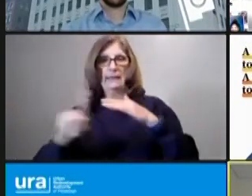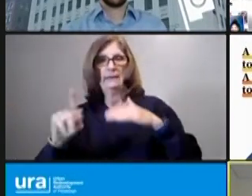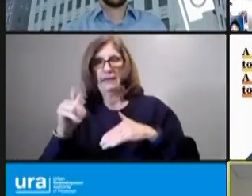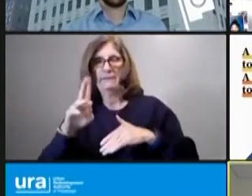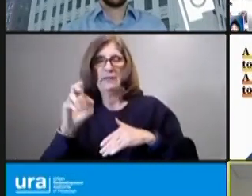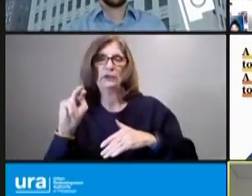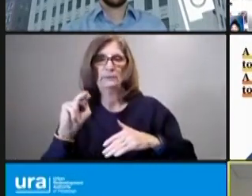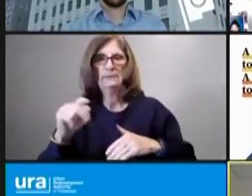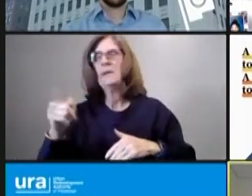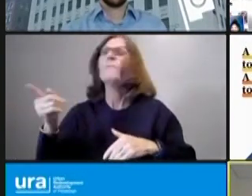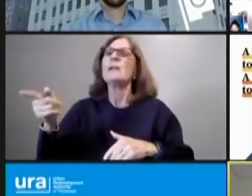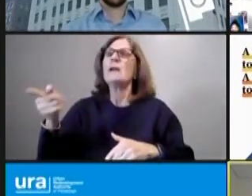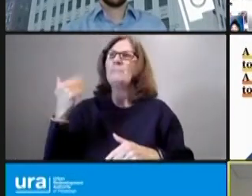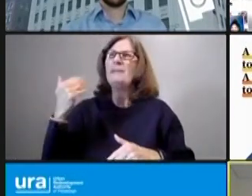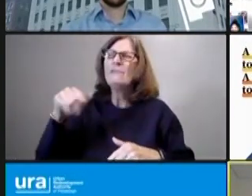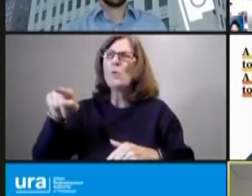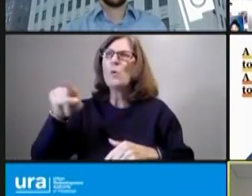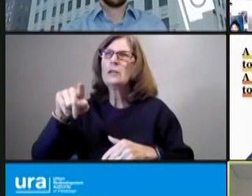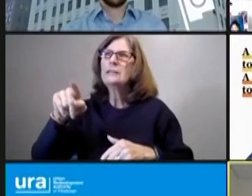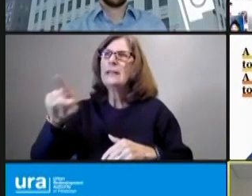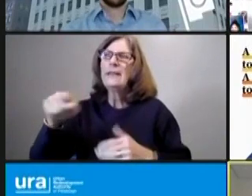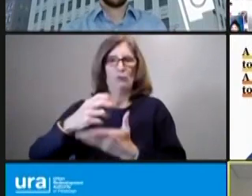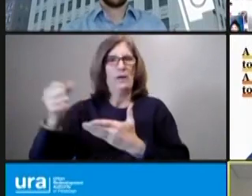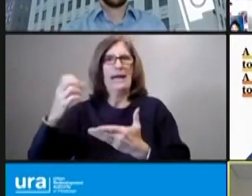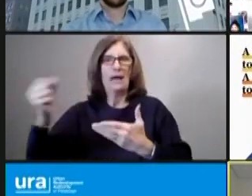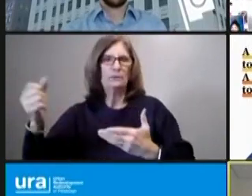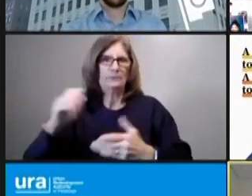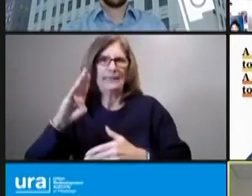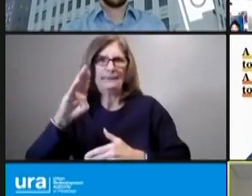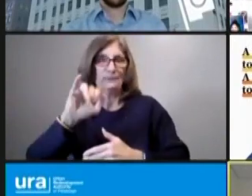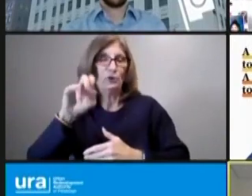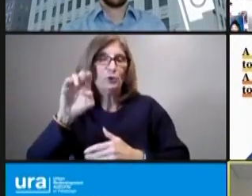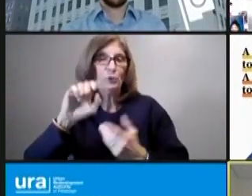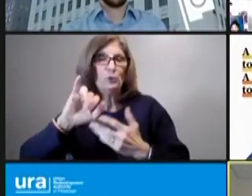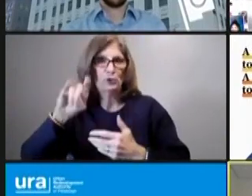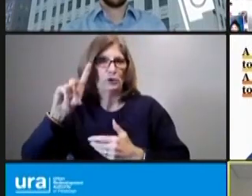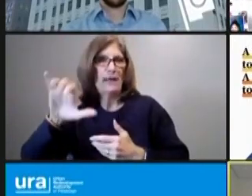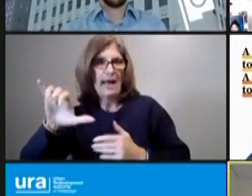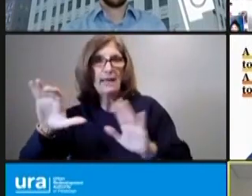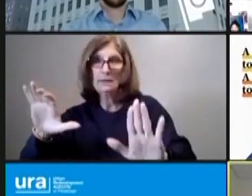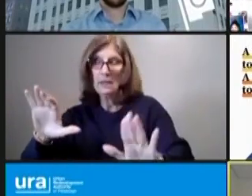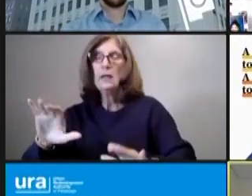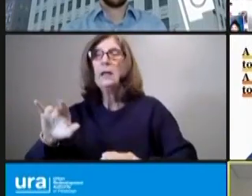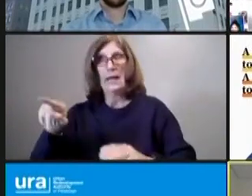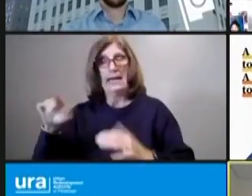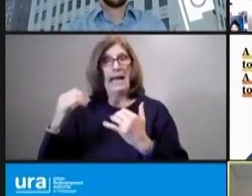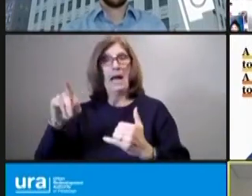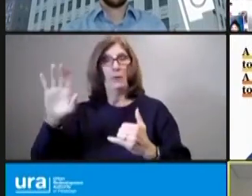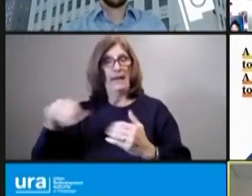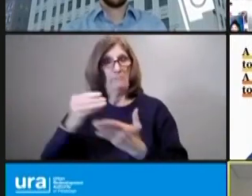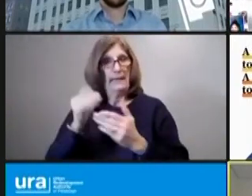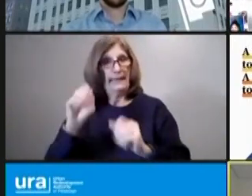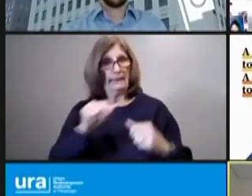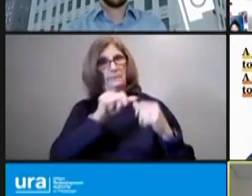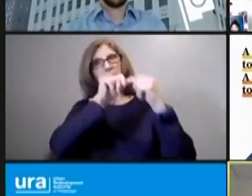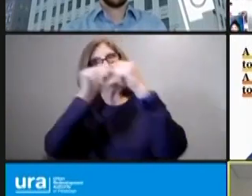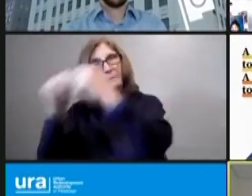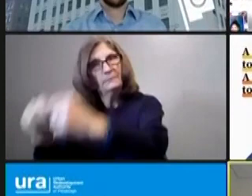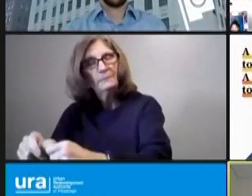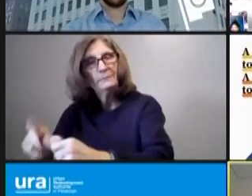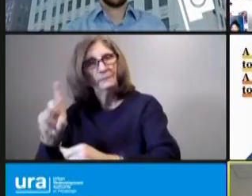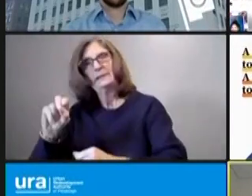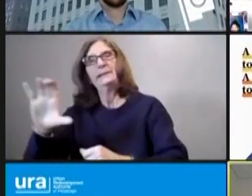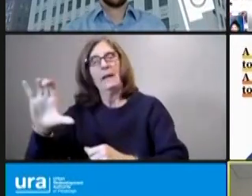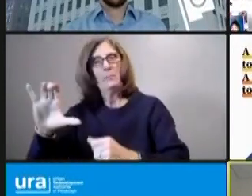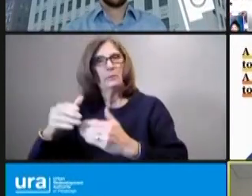fund generally runs out of money by June or July. And this will allow the money to not just go until the end of the year, but to likely continue